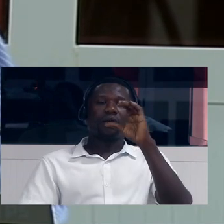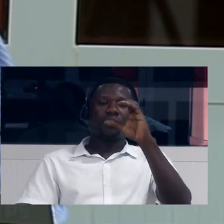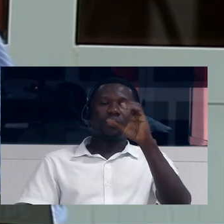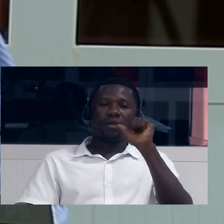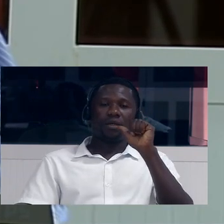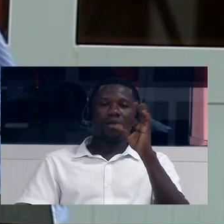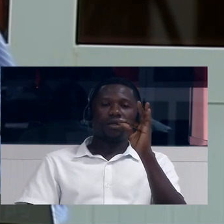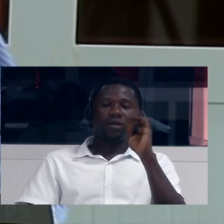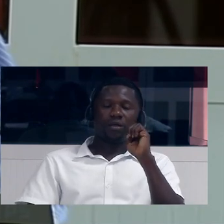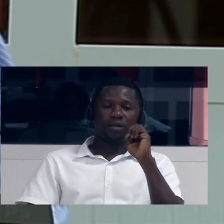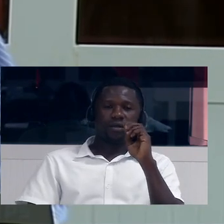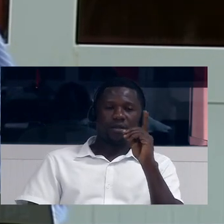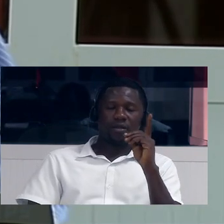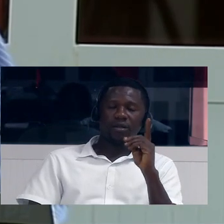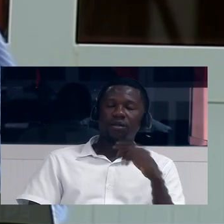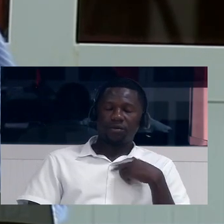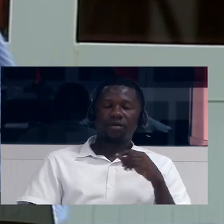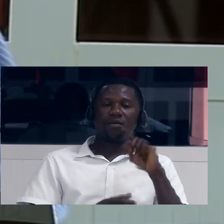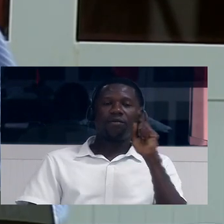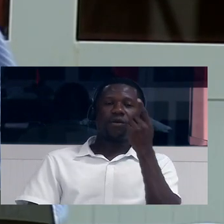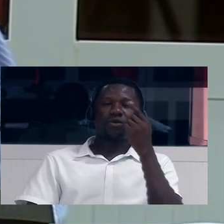police officer on the 1st of June,